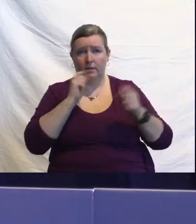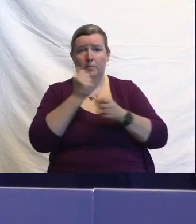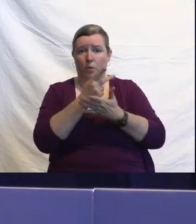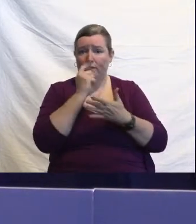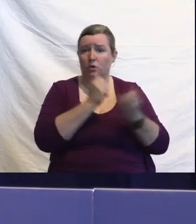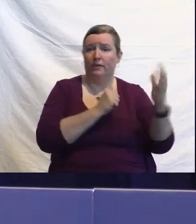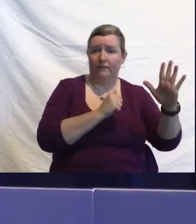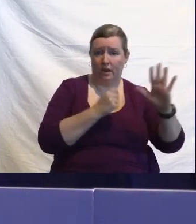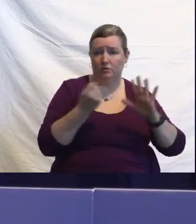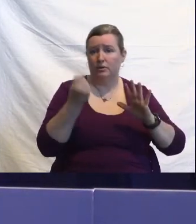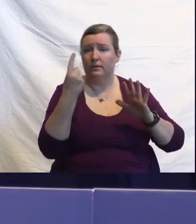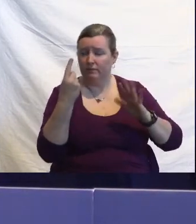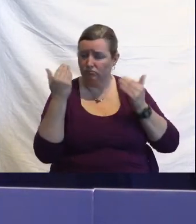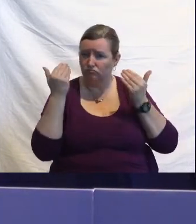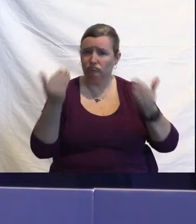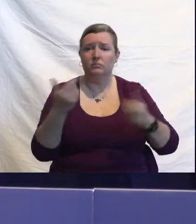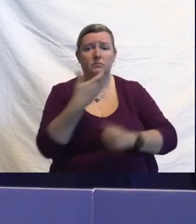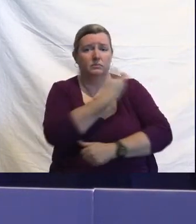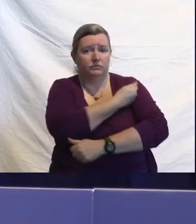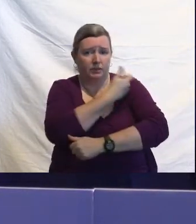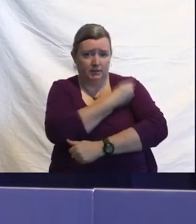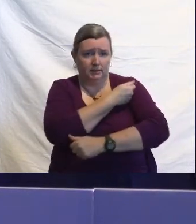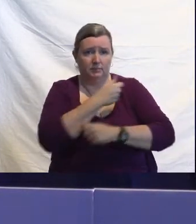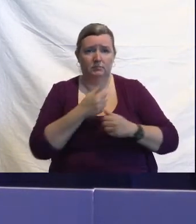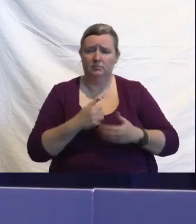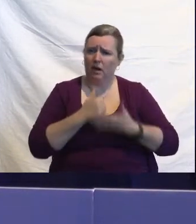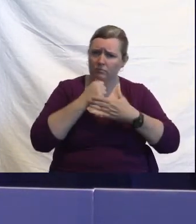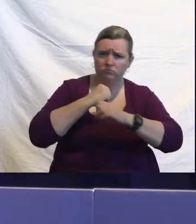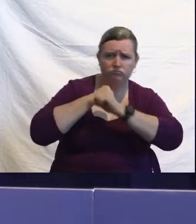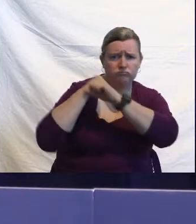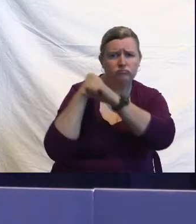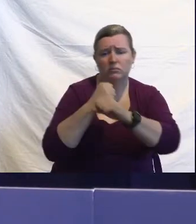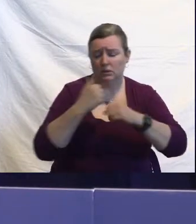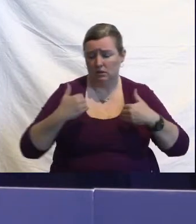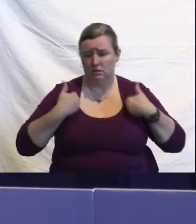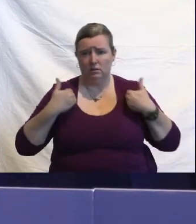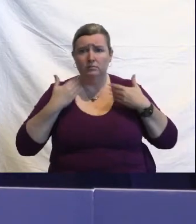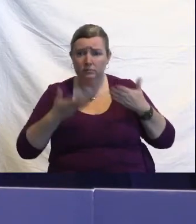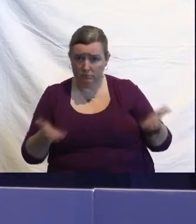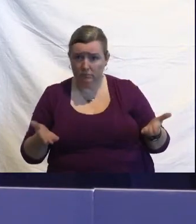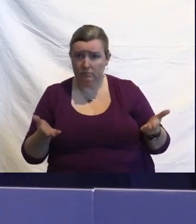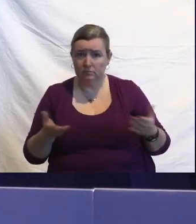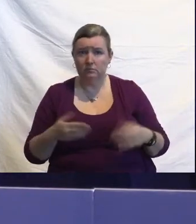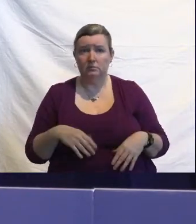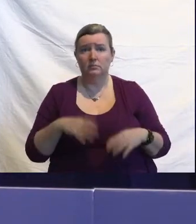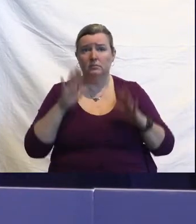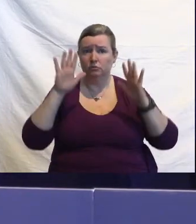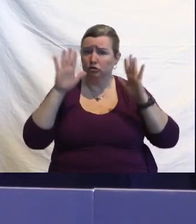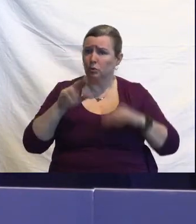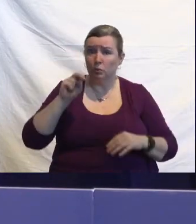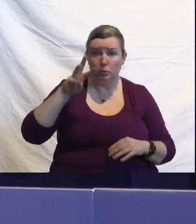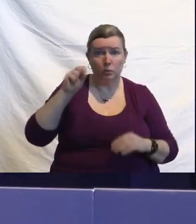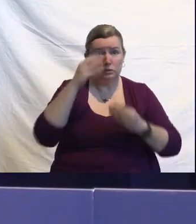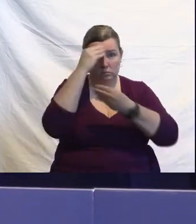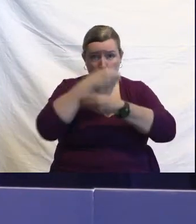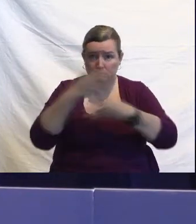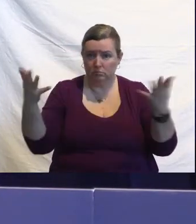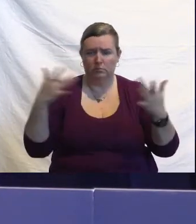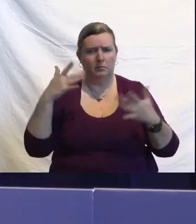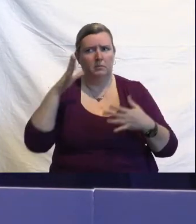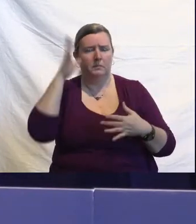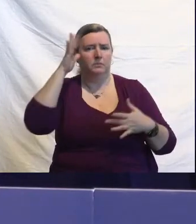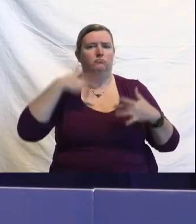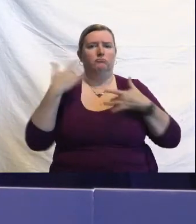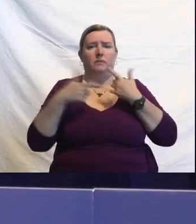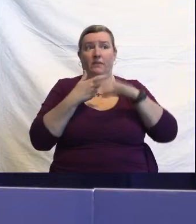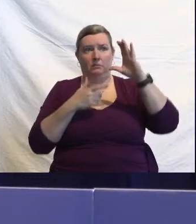11 against COVID to help protect this younger population is welcome news to many parents. COVID-19